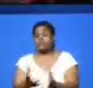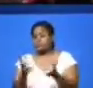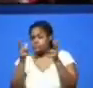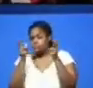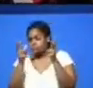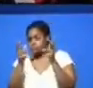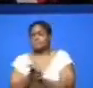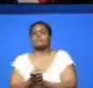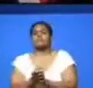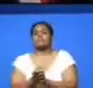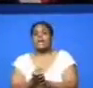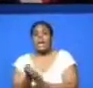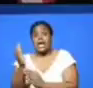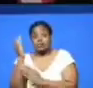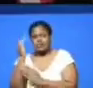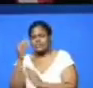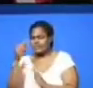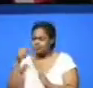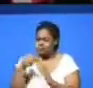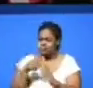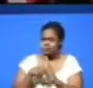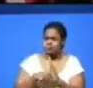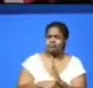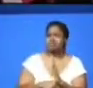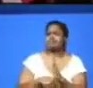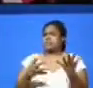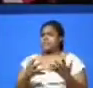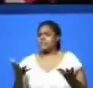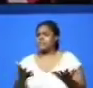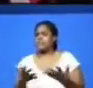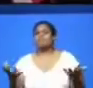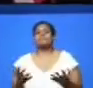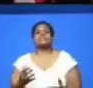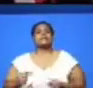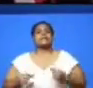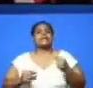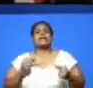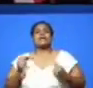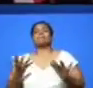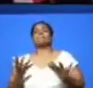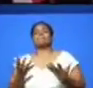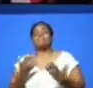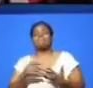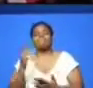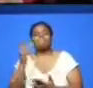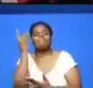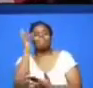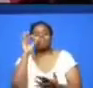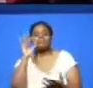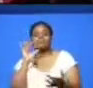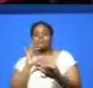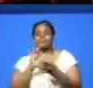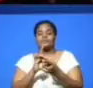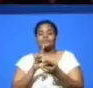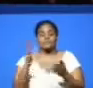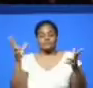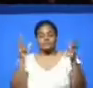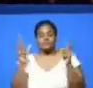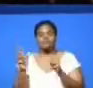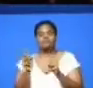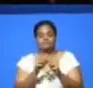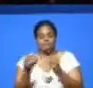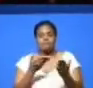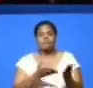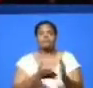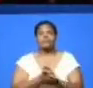carefully. I know I'm telling you deep stuff, but I'm glad only intelligent folk connect to hear the word of God. Hear